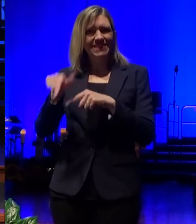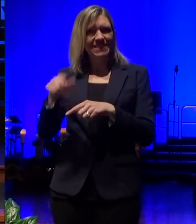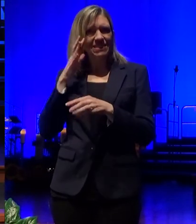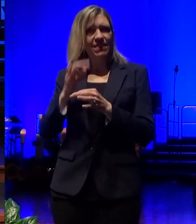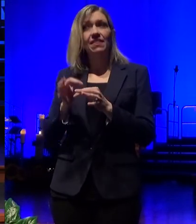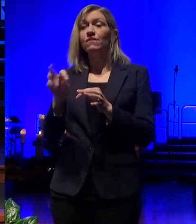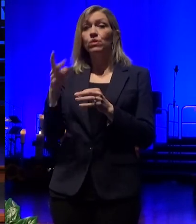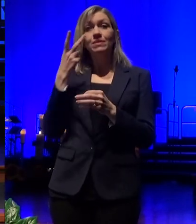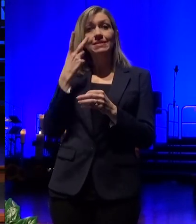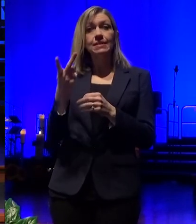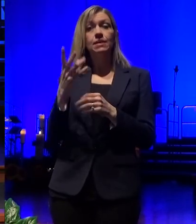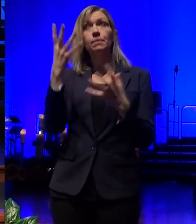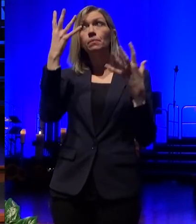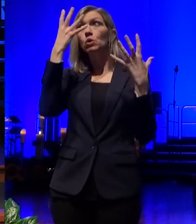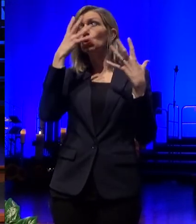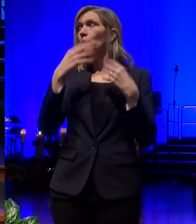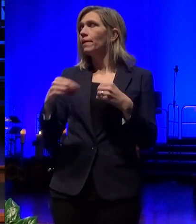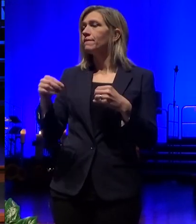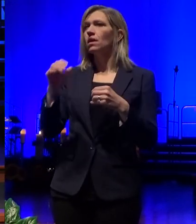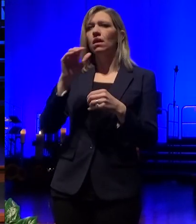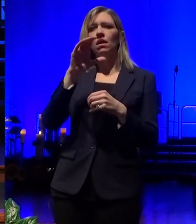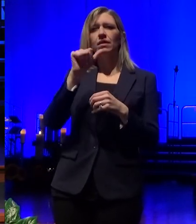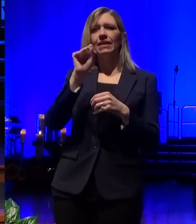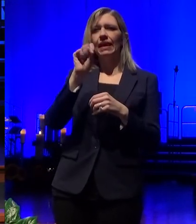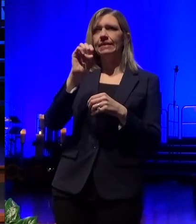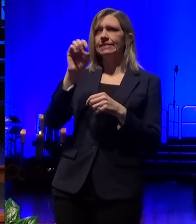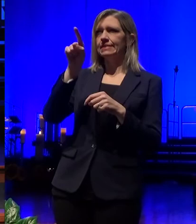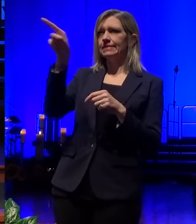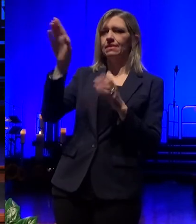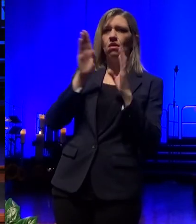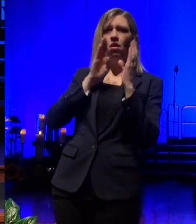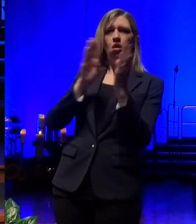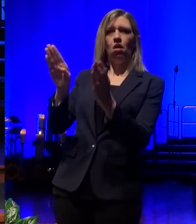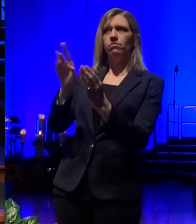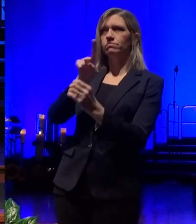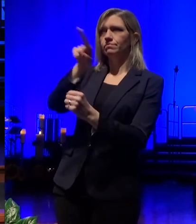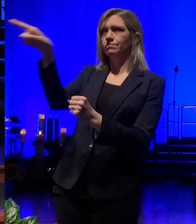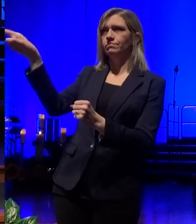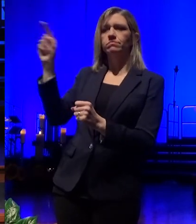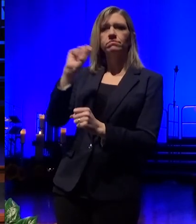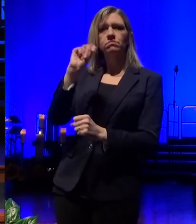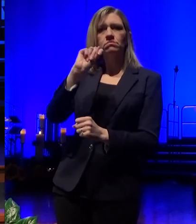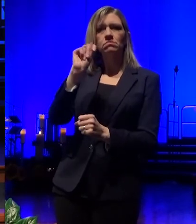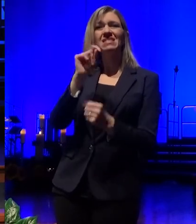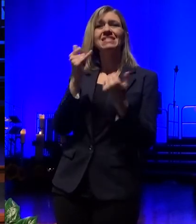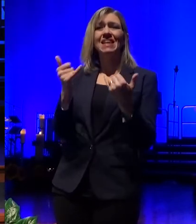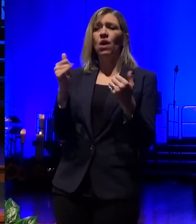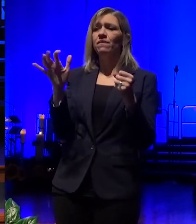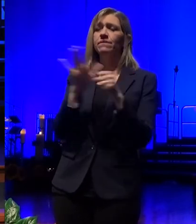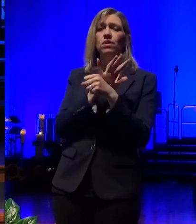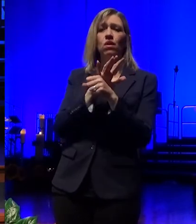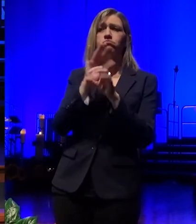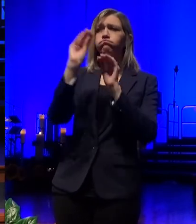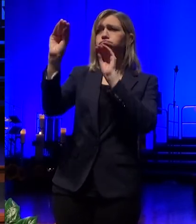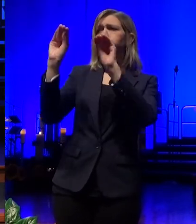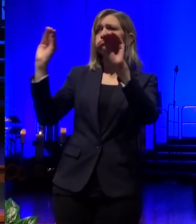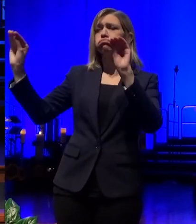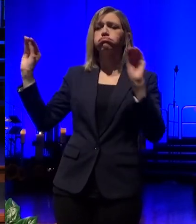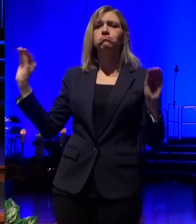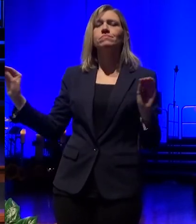you seen that beautiful case over there as you go down the hallway to the restroom? It's now filled with all sorts